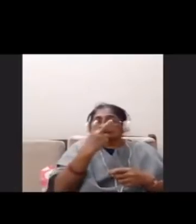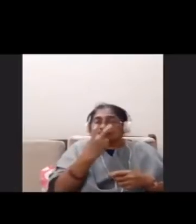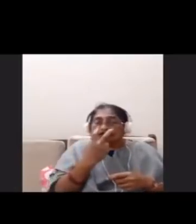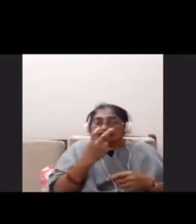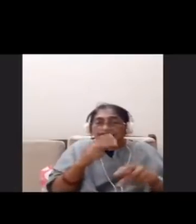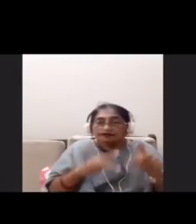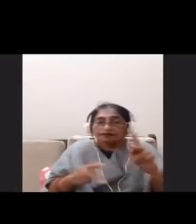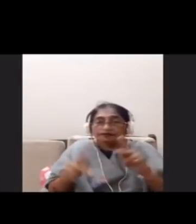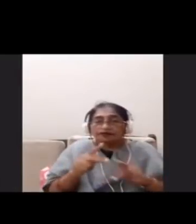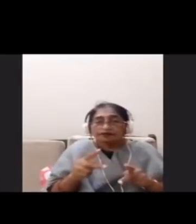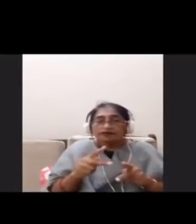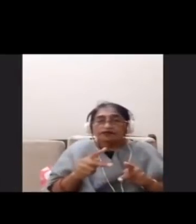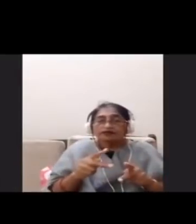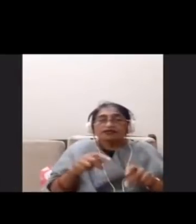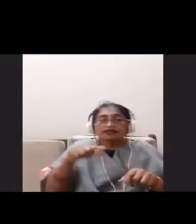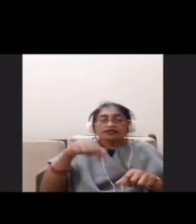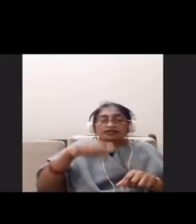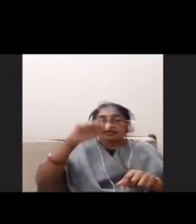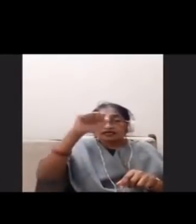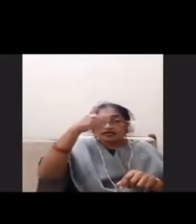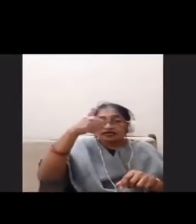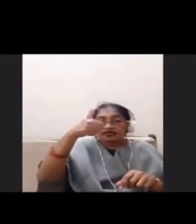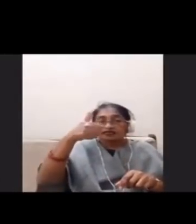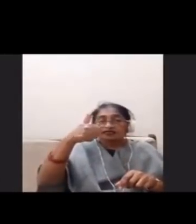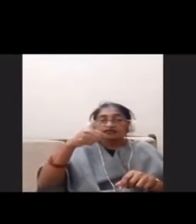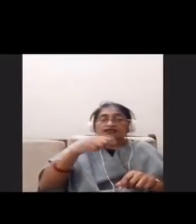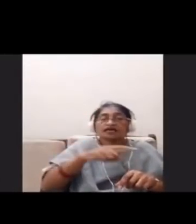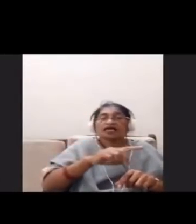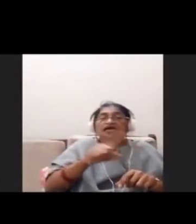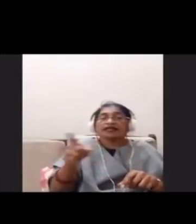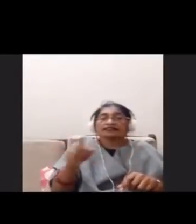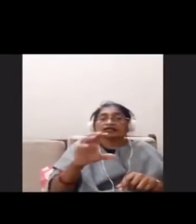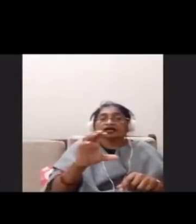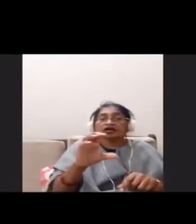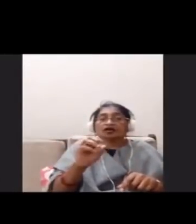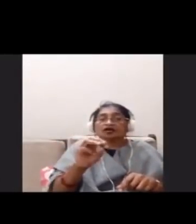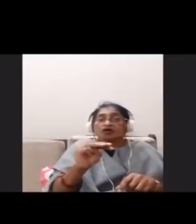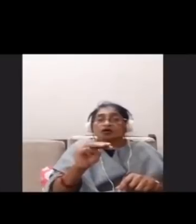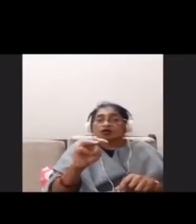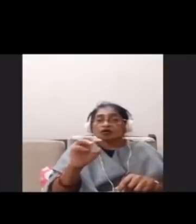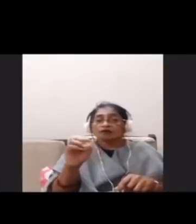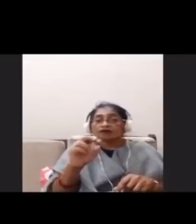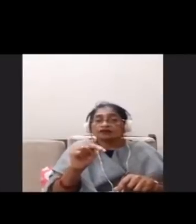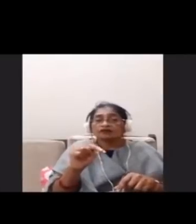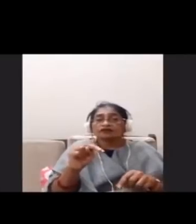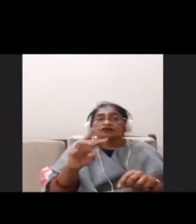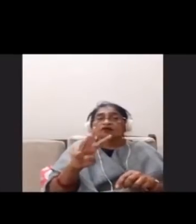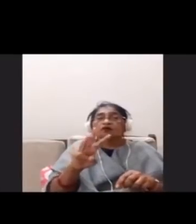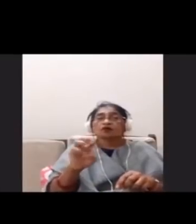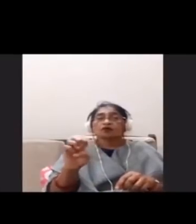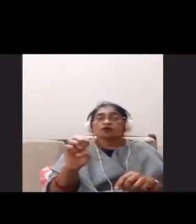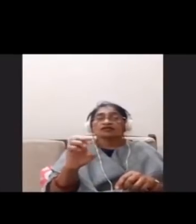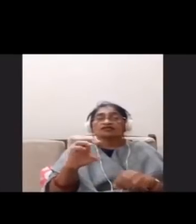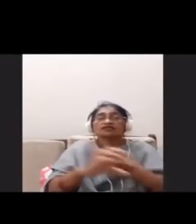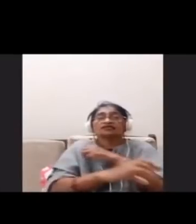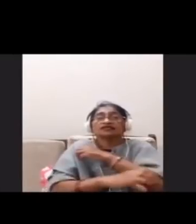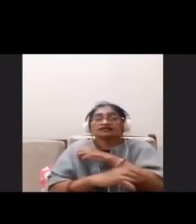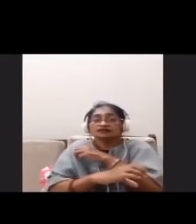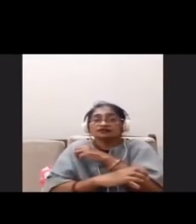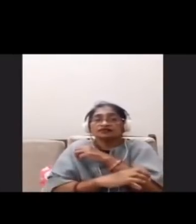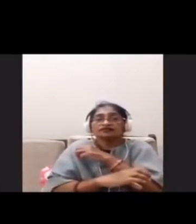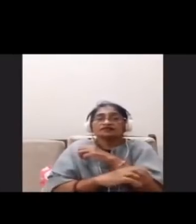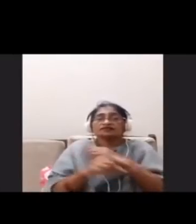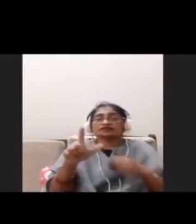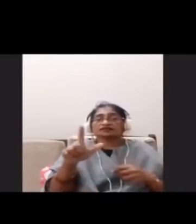is a mania in India and many of the Commonwealth countries. And when Lakshmi told me about